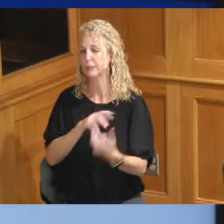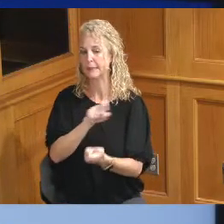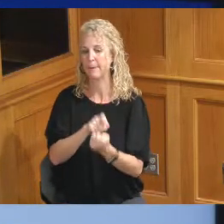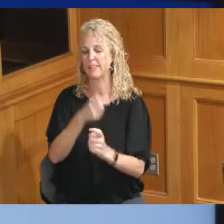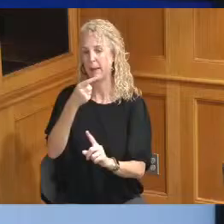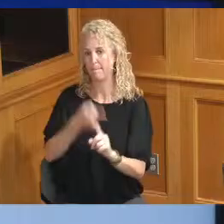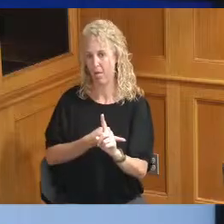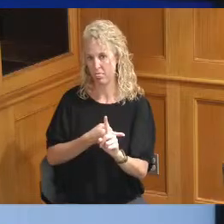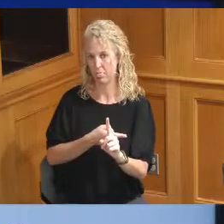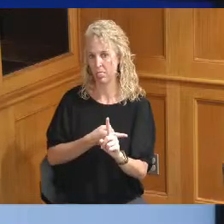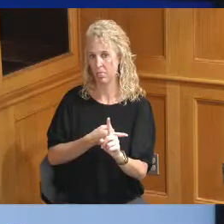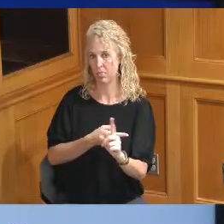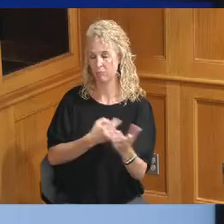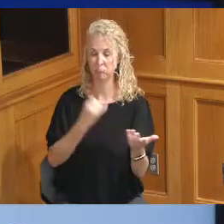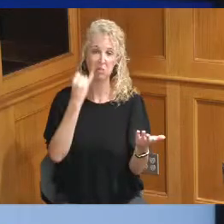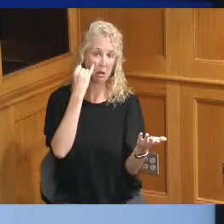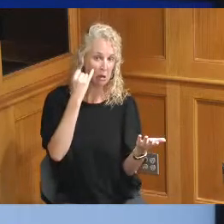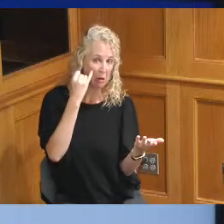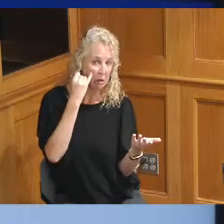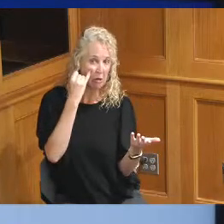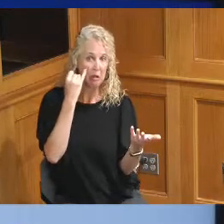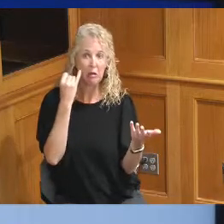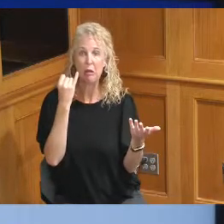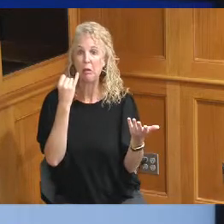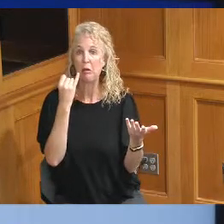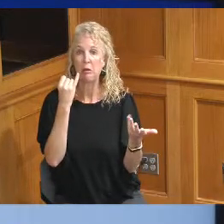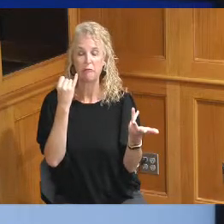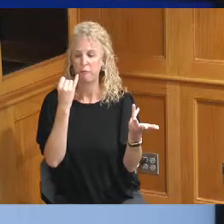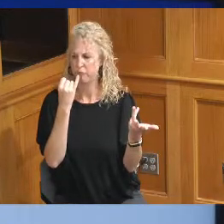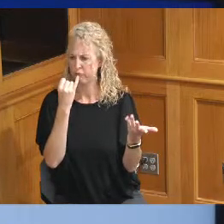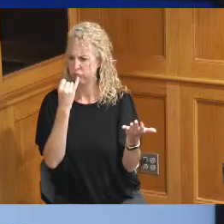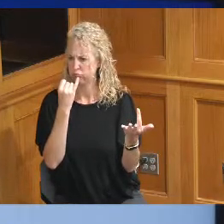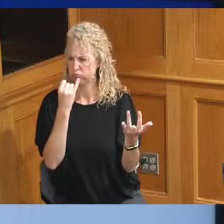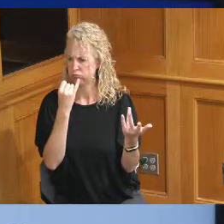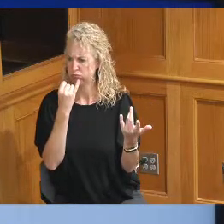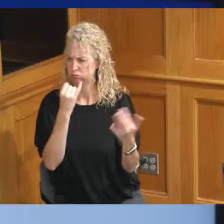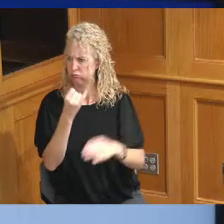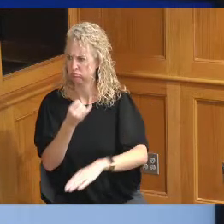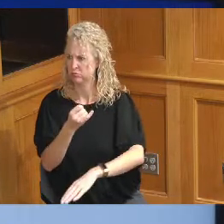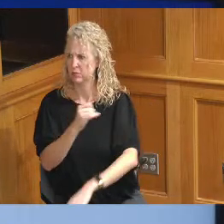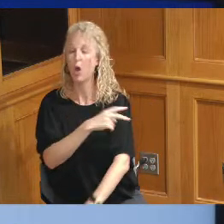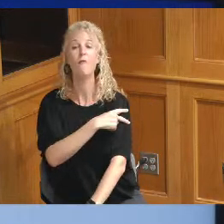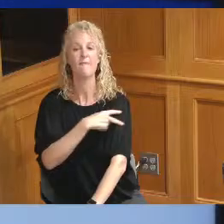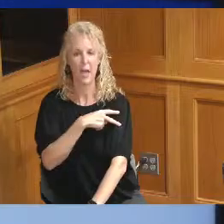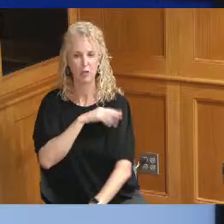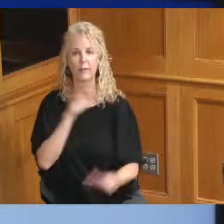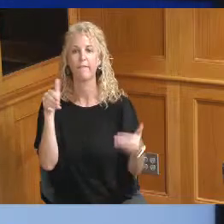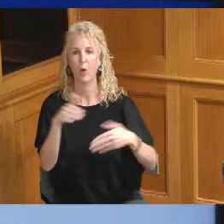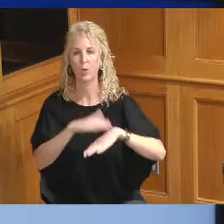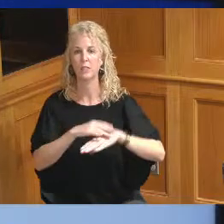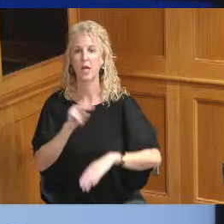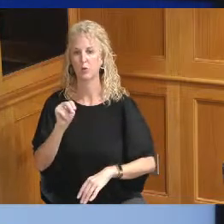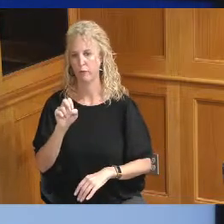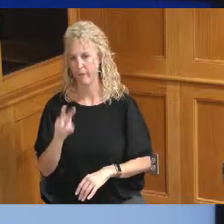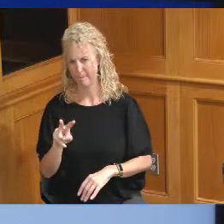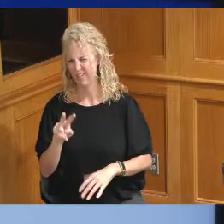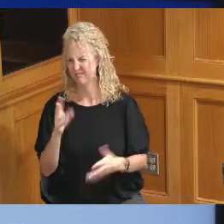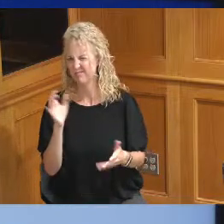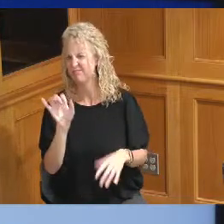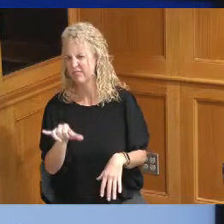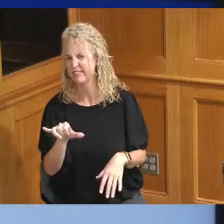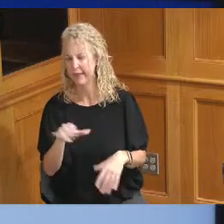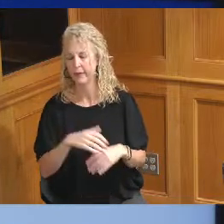and culture. If it's involved veterans, let's look for November. We want to make sure that we are focusing the efforts so that way we can